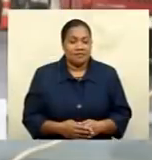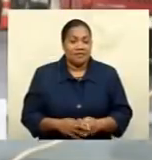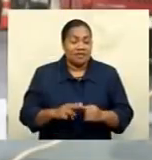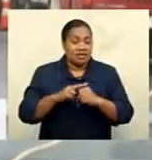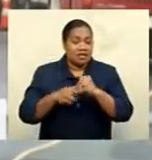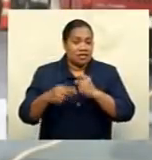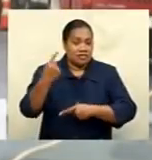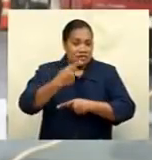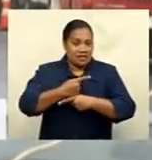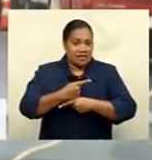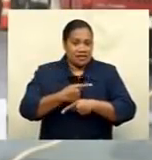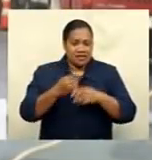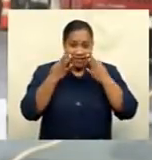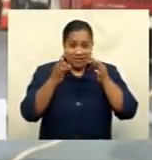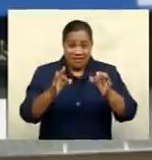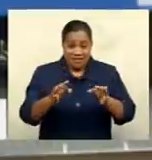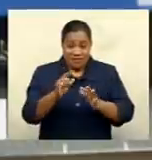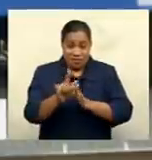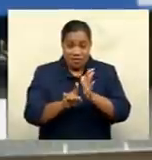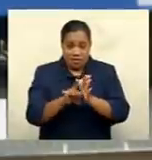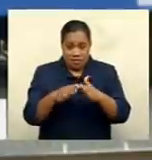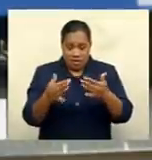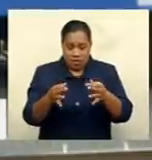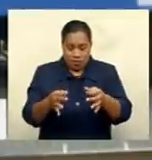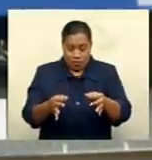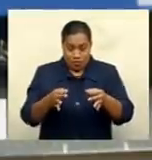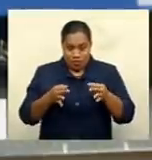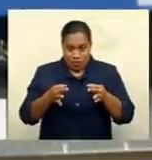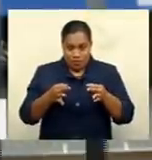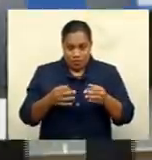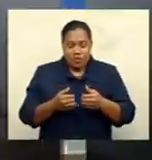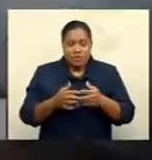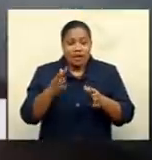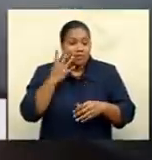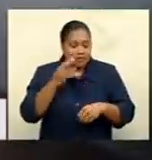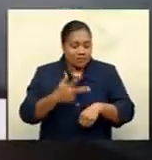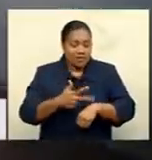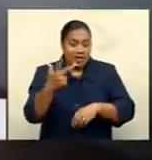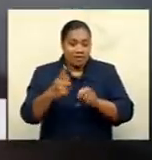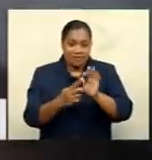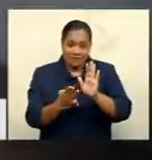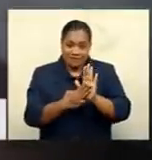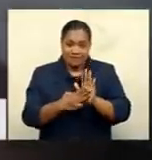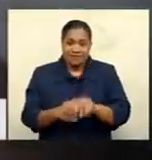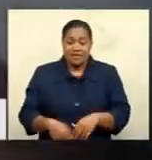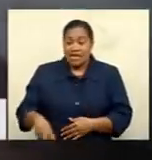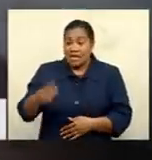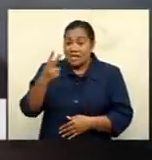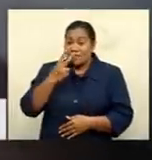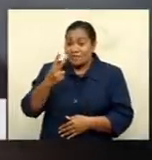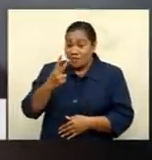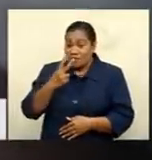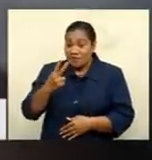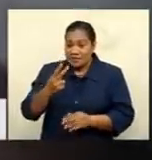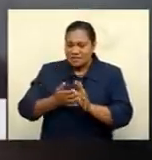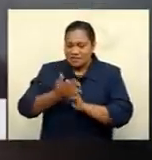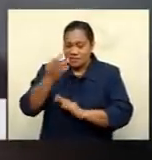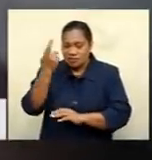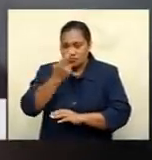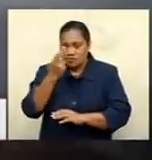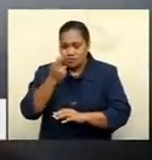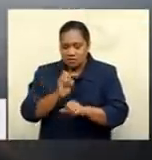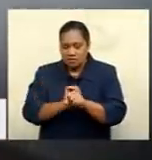In the news tonight, curfew hour now shifted an hour back to begin at 8 p.m. Smokers at higher risk of developing